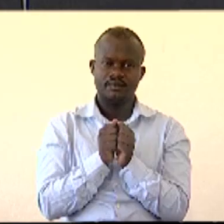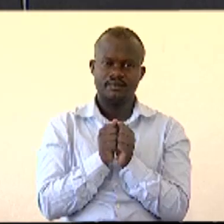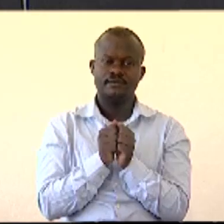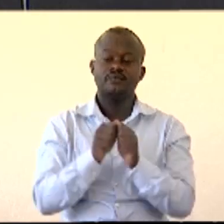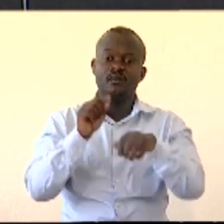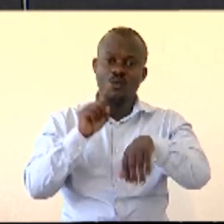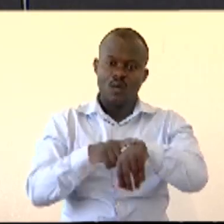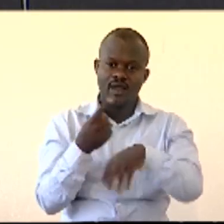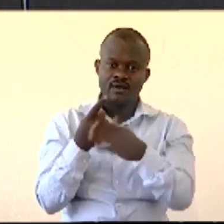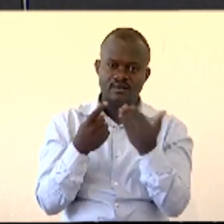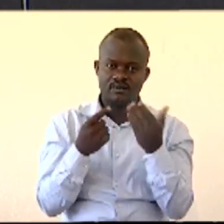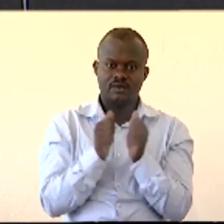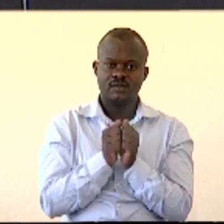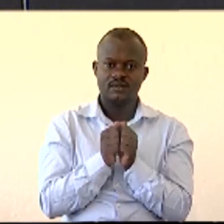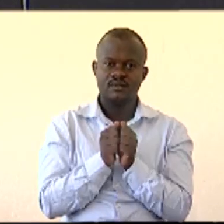when